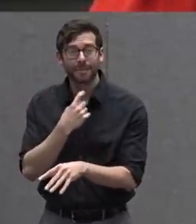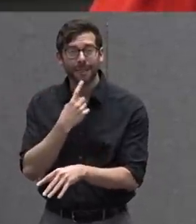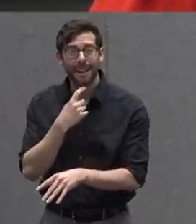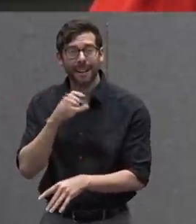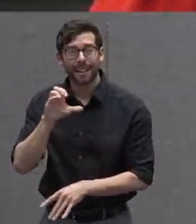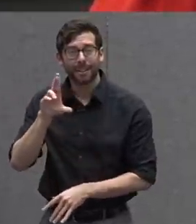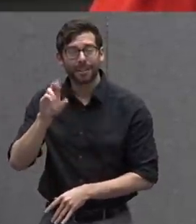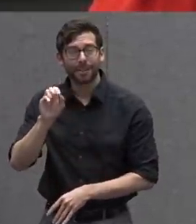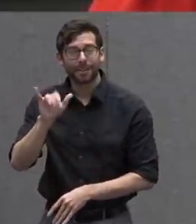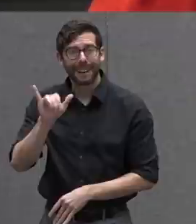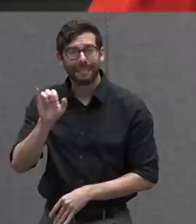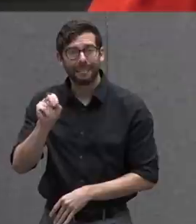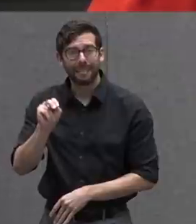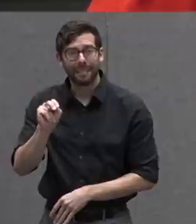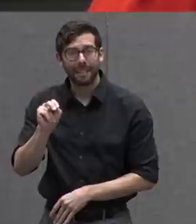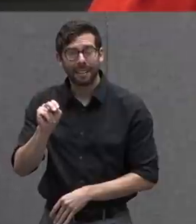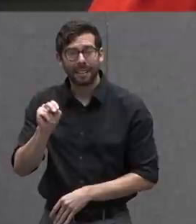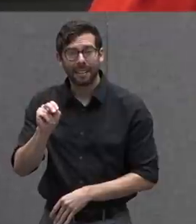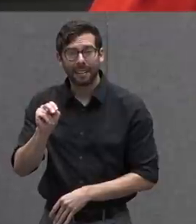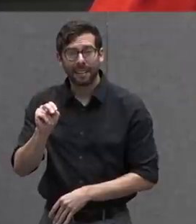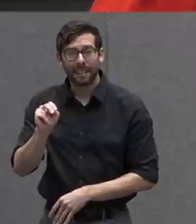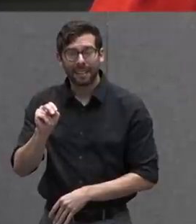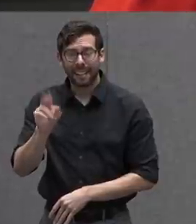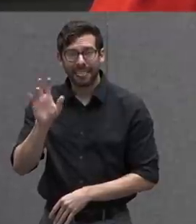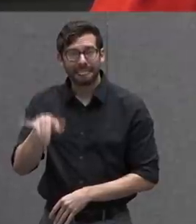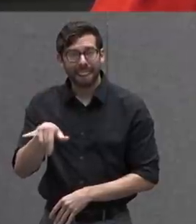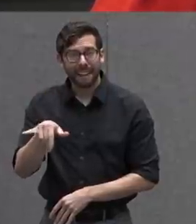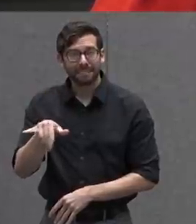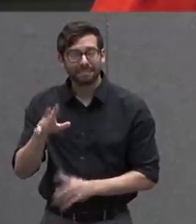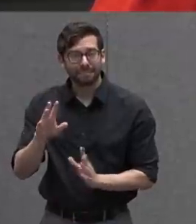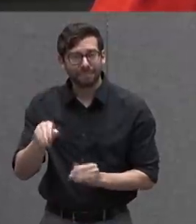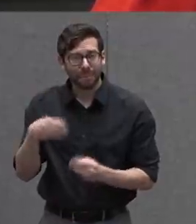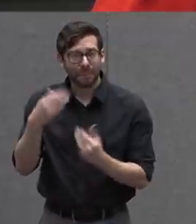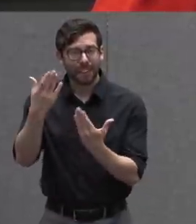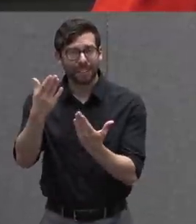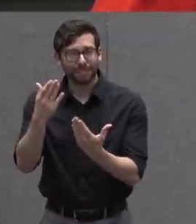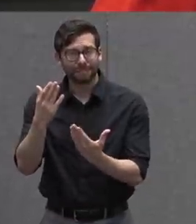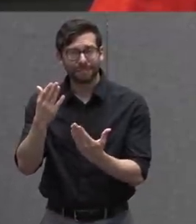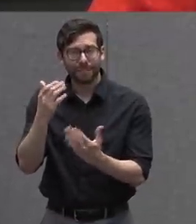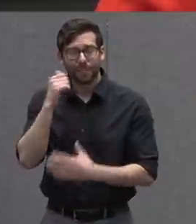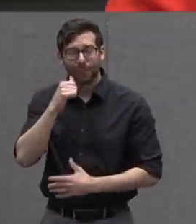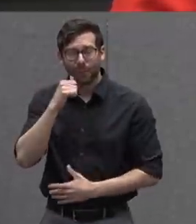journey. Oh no, that makes me worry.